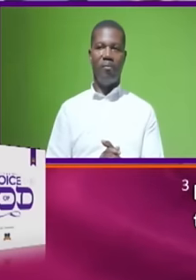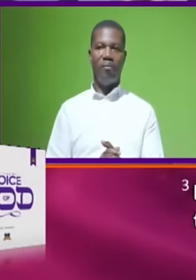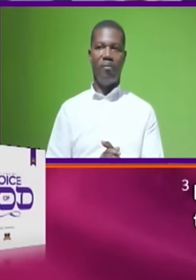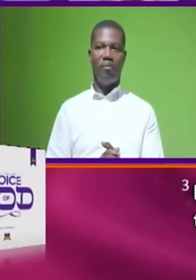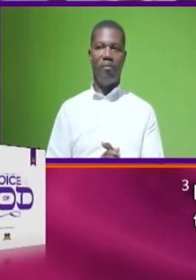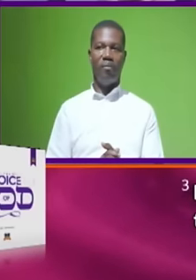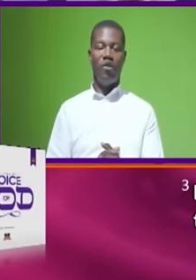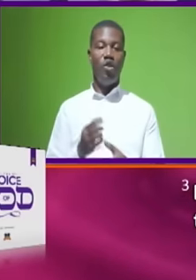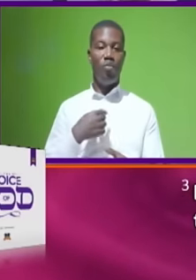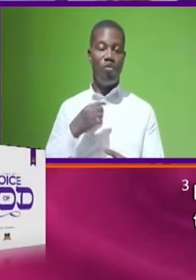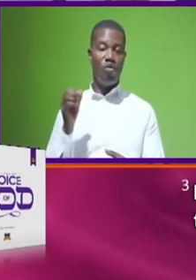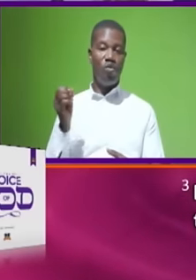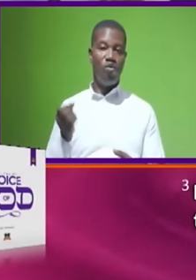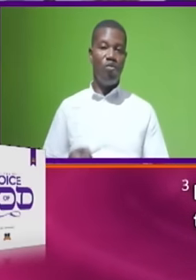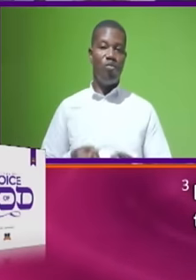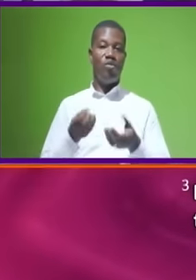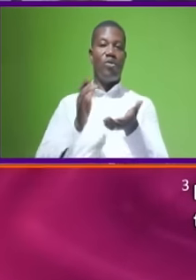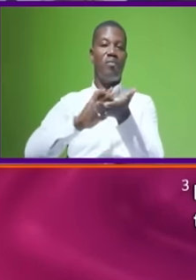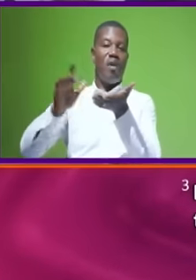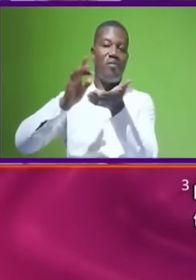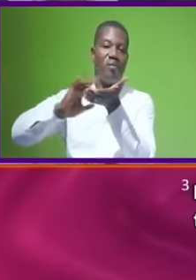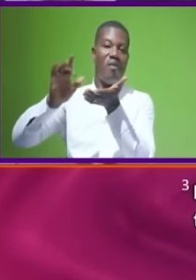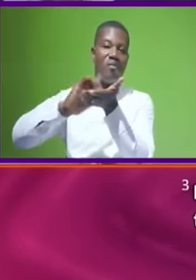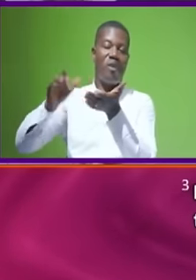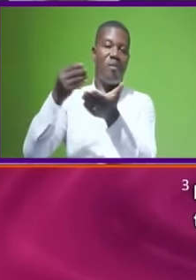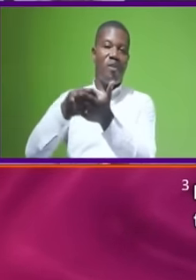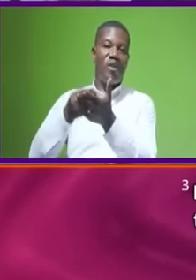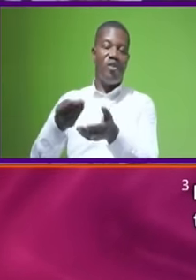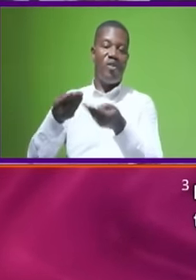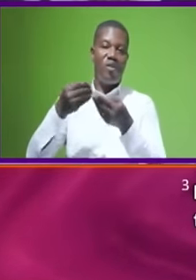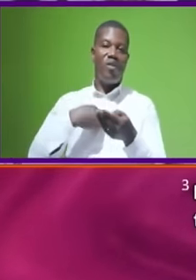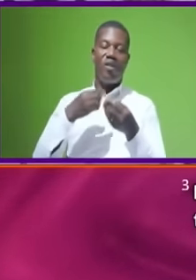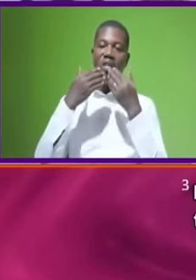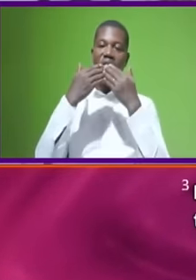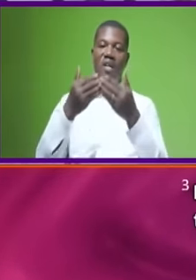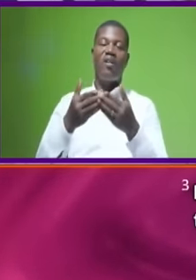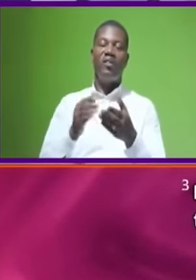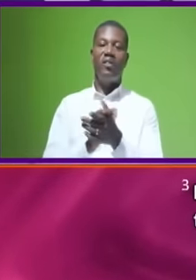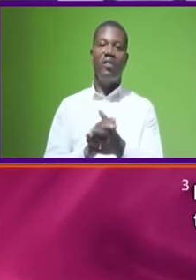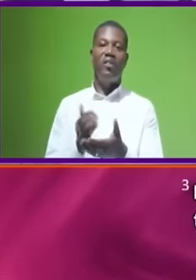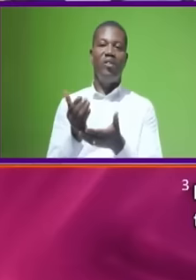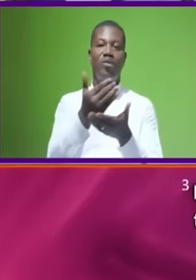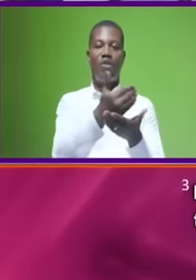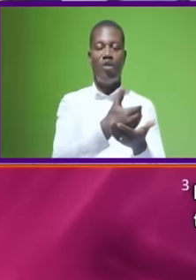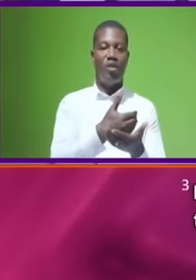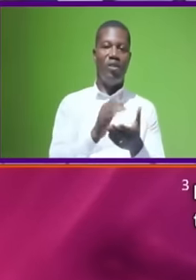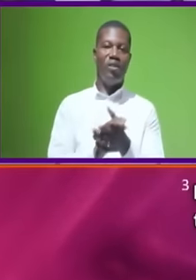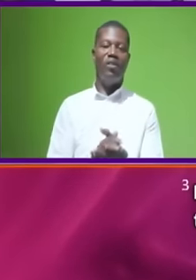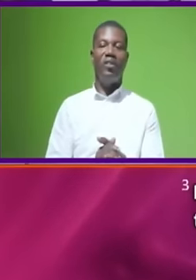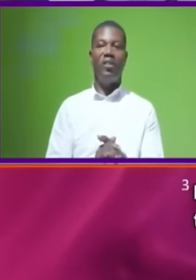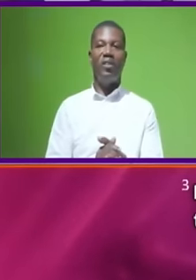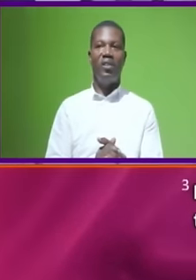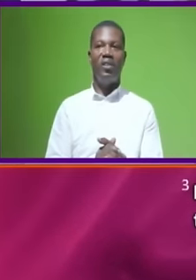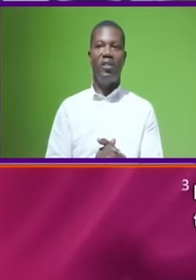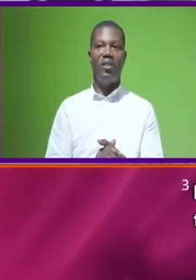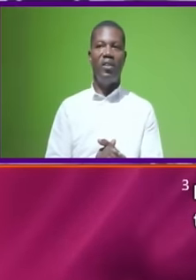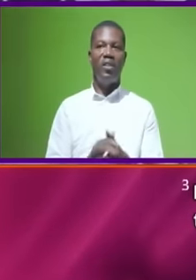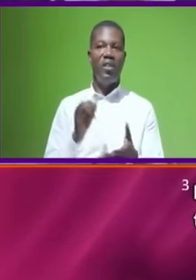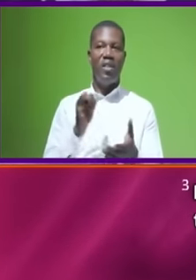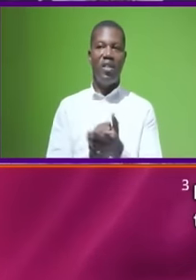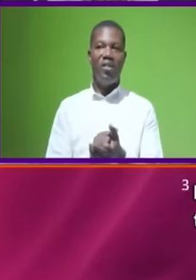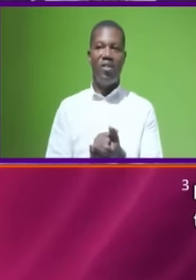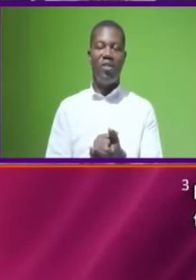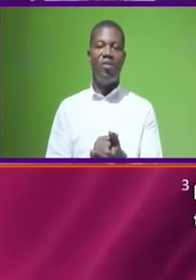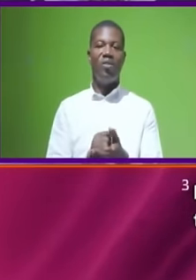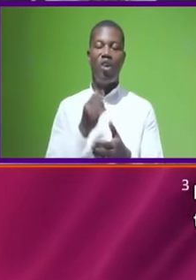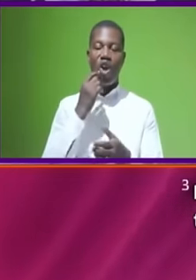Mobetus ego meso, mobedase, mobebo afode, mobeto college, eno, ena washe mese membe